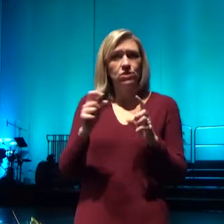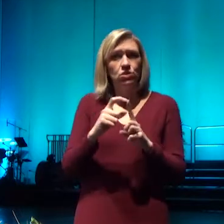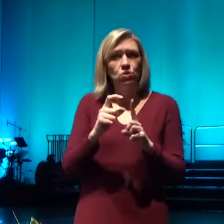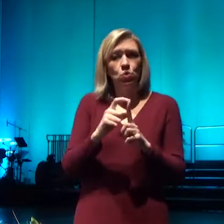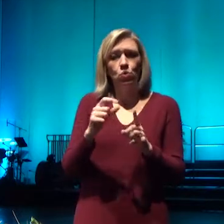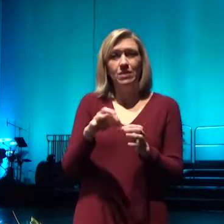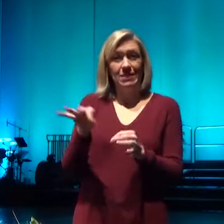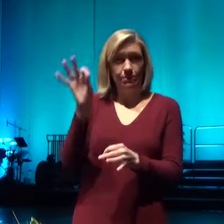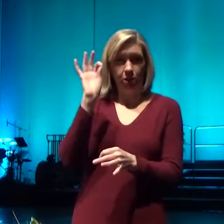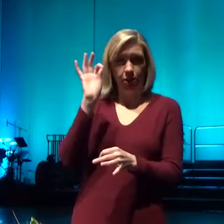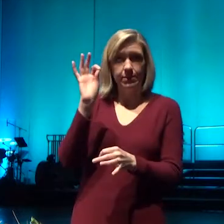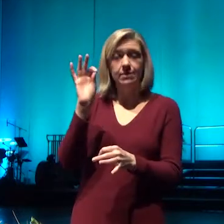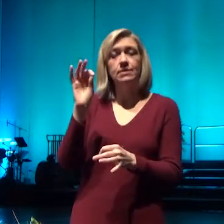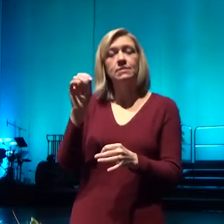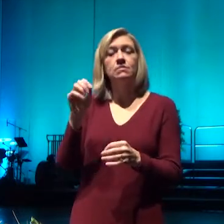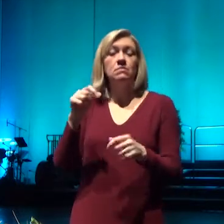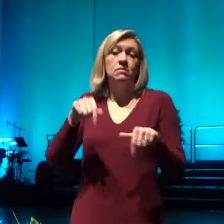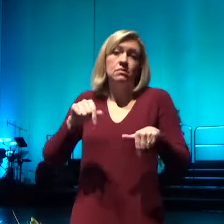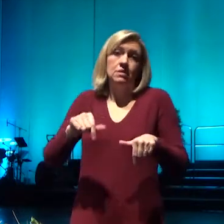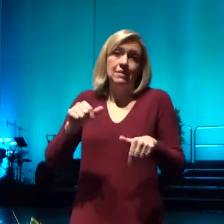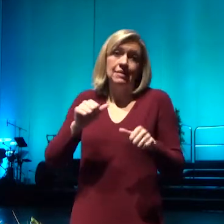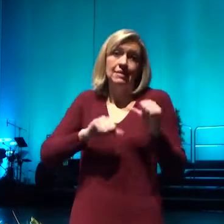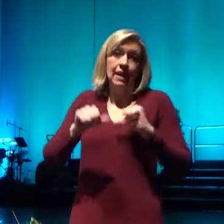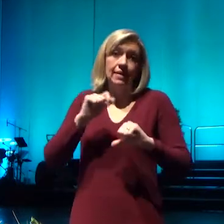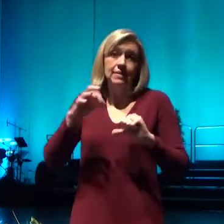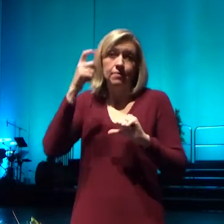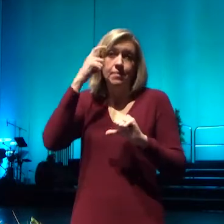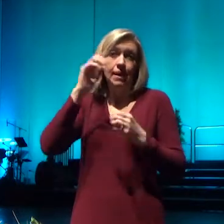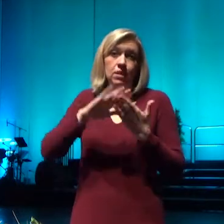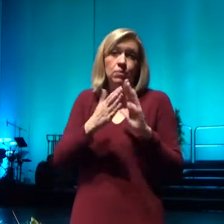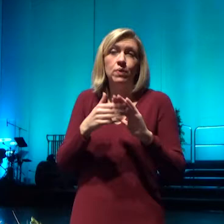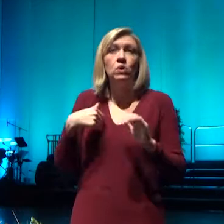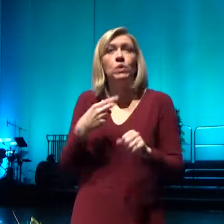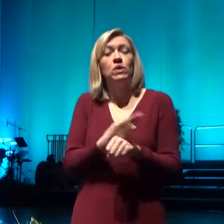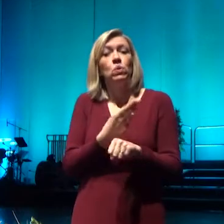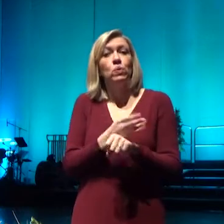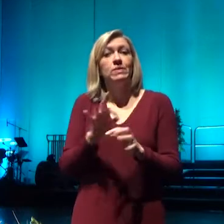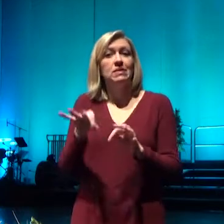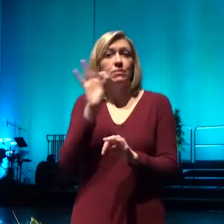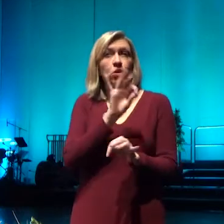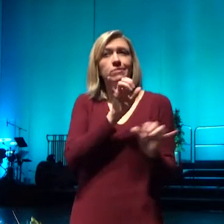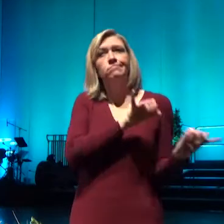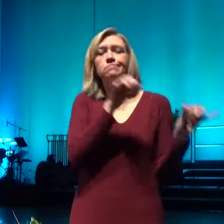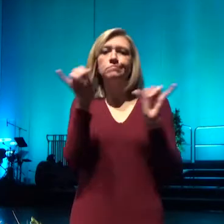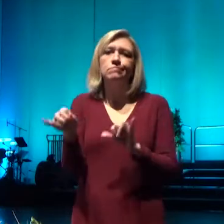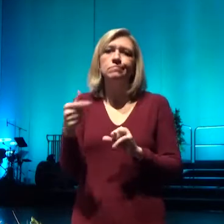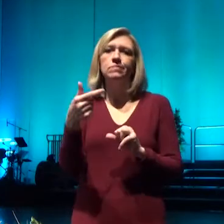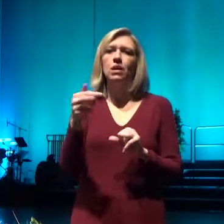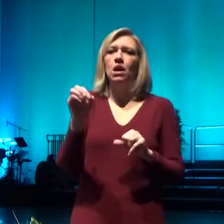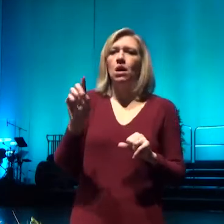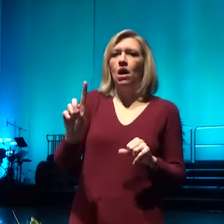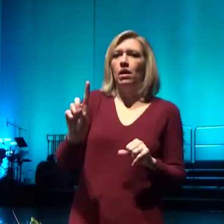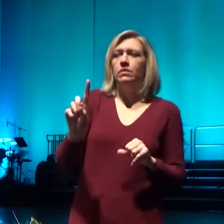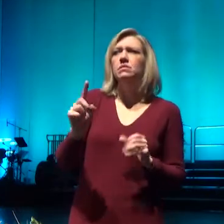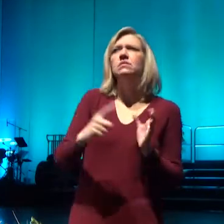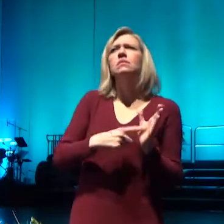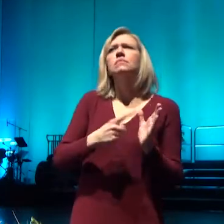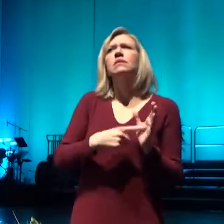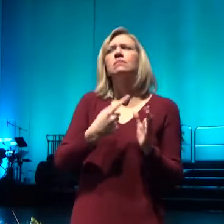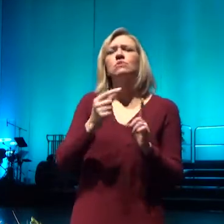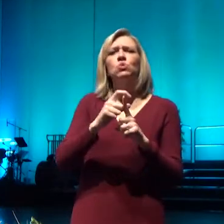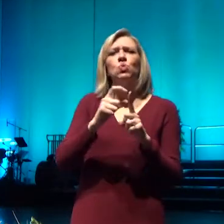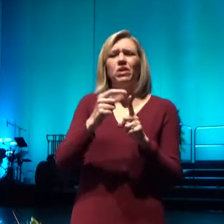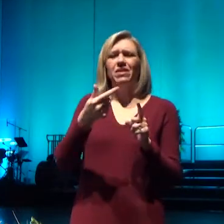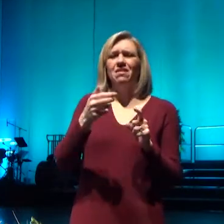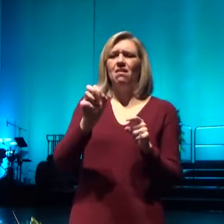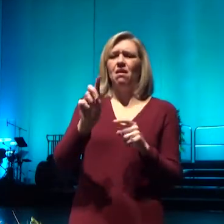word spirit. Even in our Science of Mind community, we use the word spirit as a word for God. Sometimes when we use that word God, it gives the sense of God